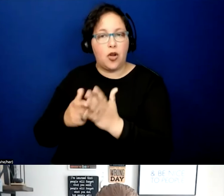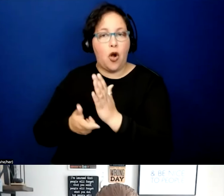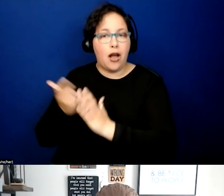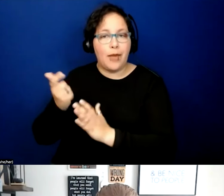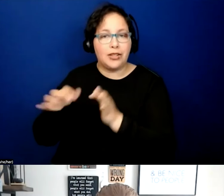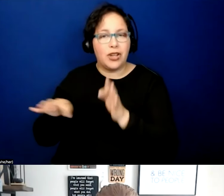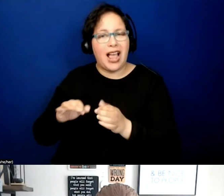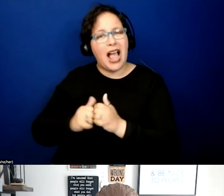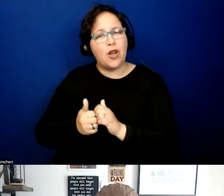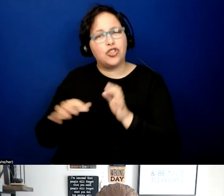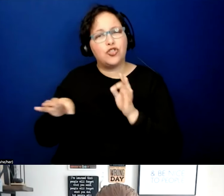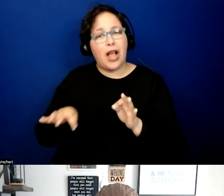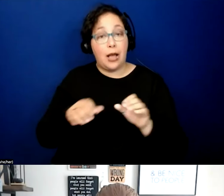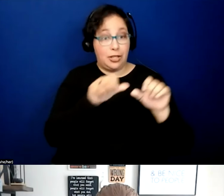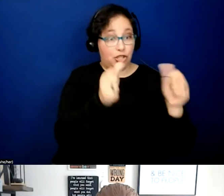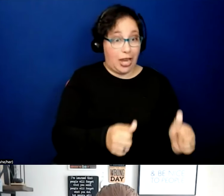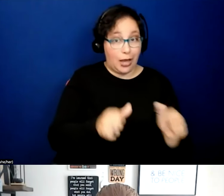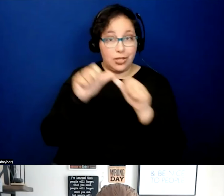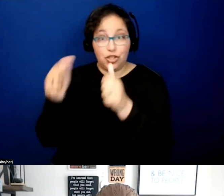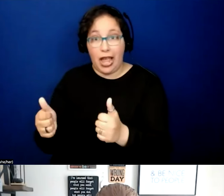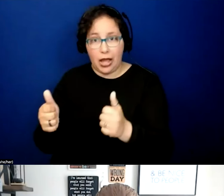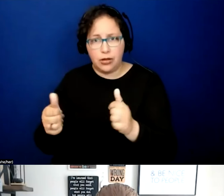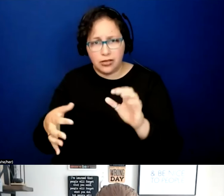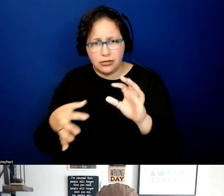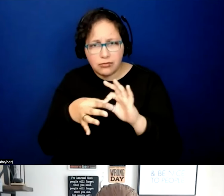like relationships between shapes? Those